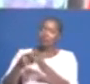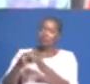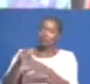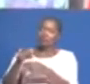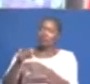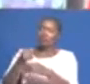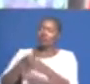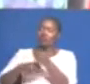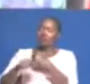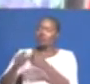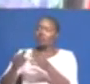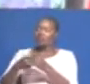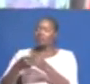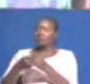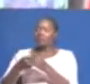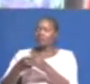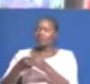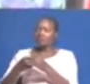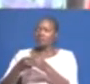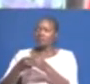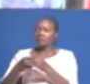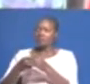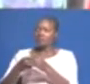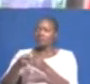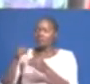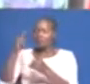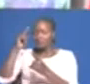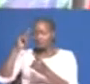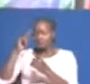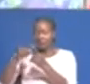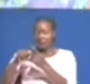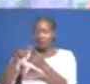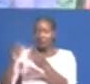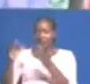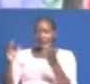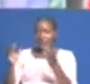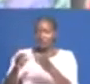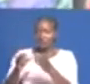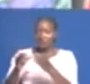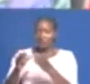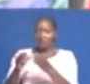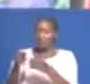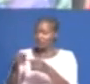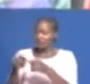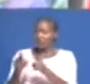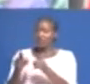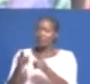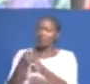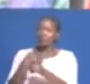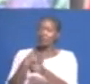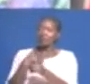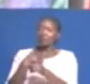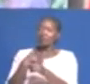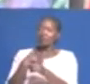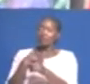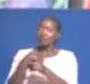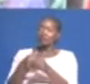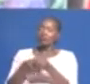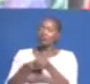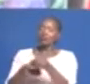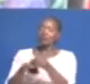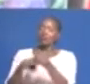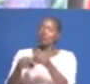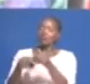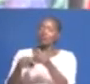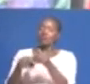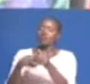with the orchestra Mangelepa, who are like the main band, because they were the ones who had a big following of the middle